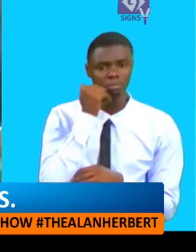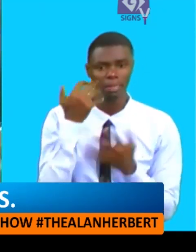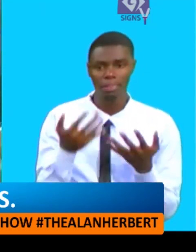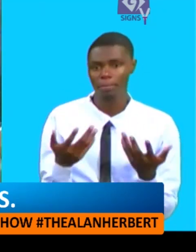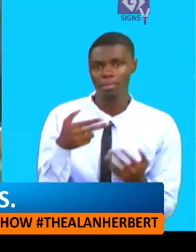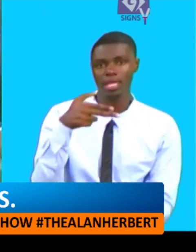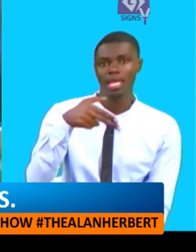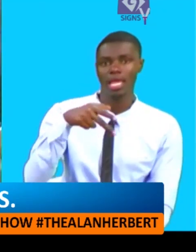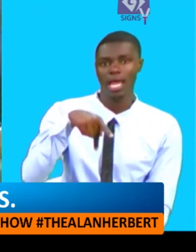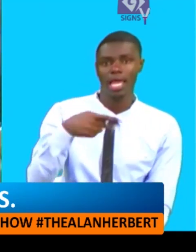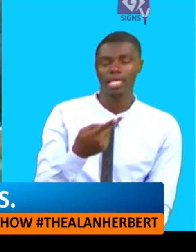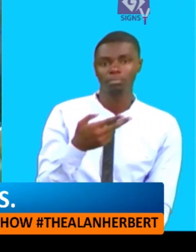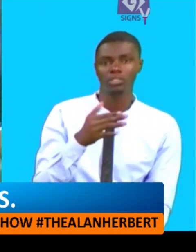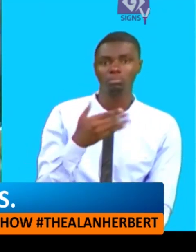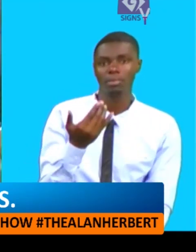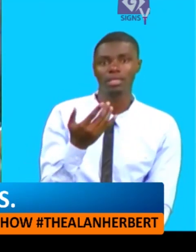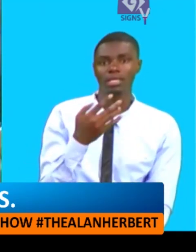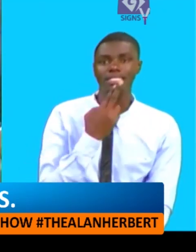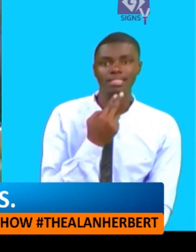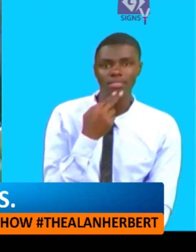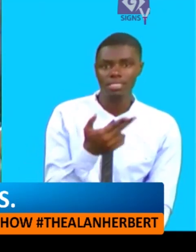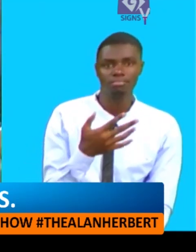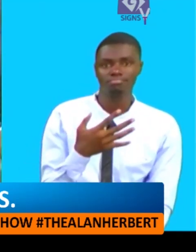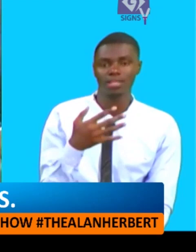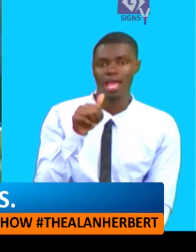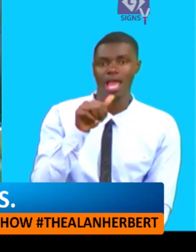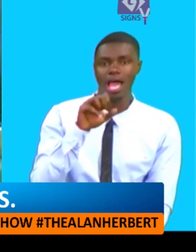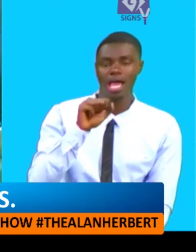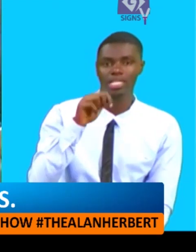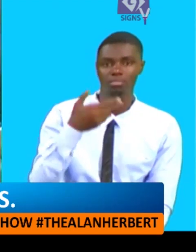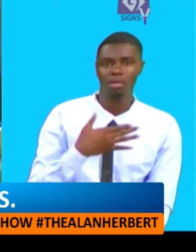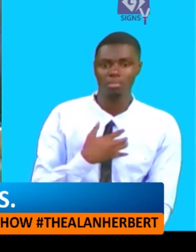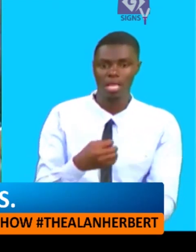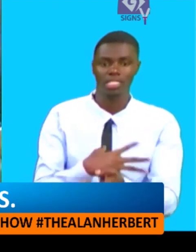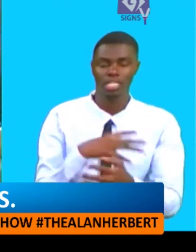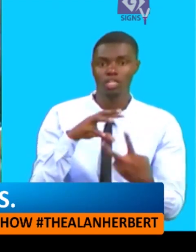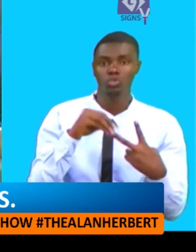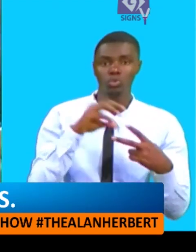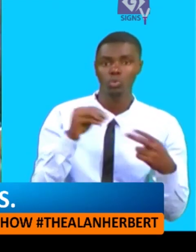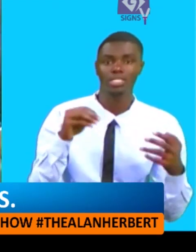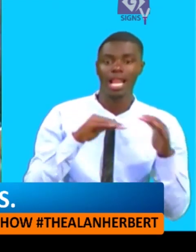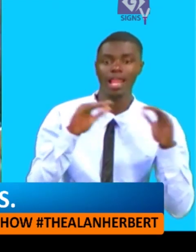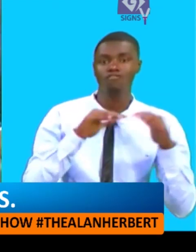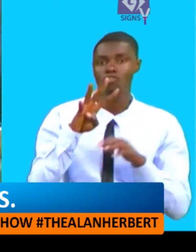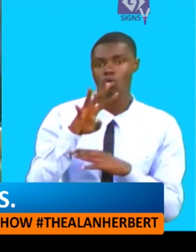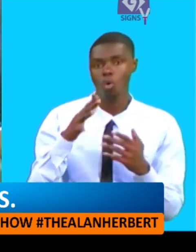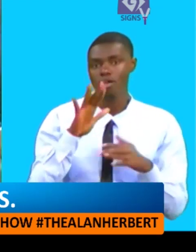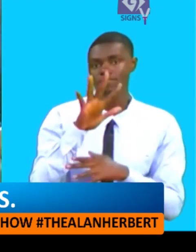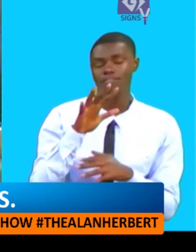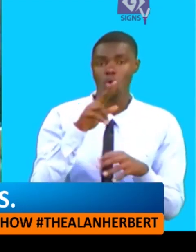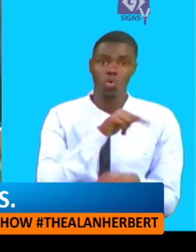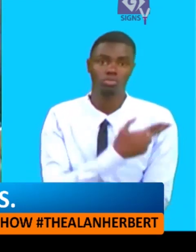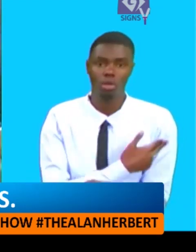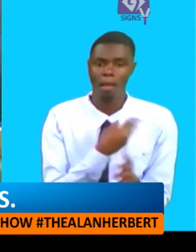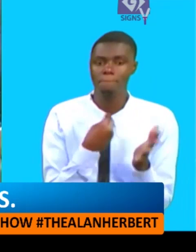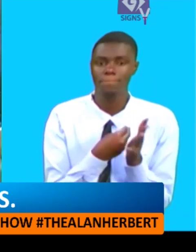you have hypertension, you have diabetes, you have asthma, you have cancer, then we advise you to choose a level 4 or 5 hospital. Because